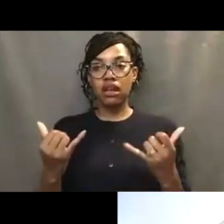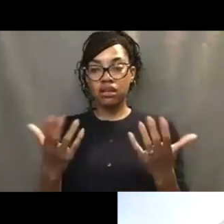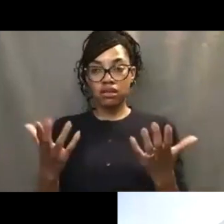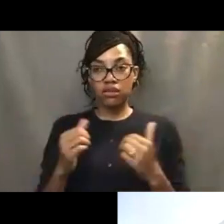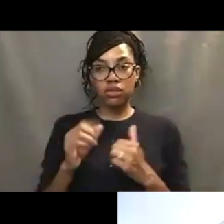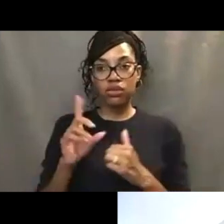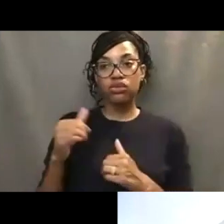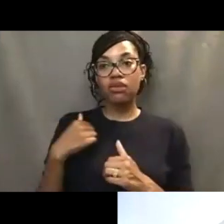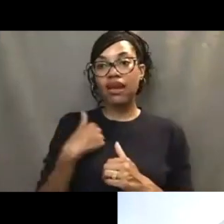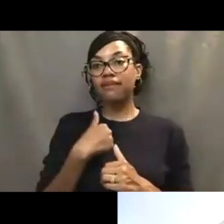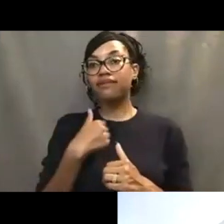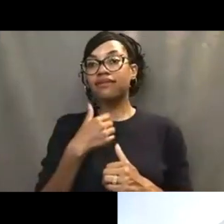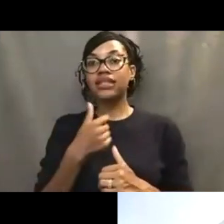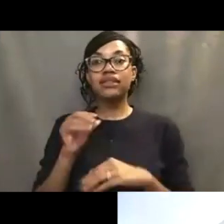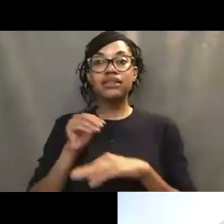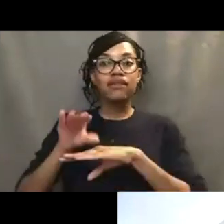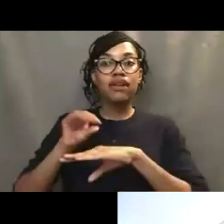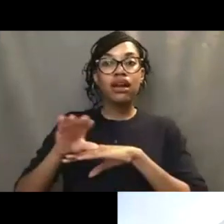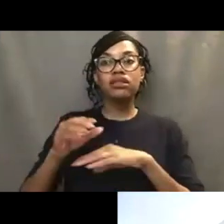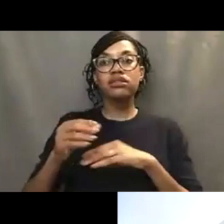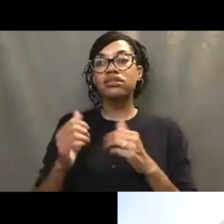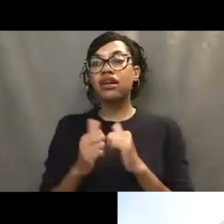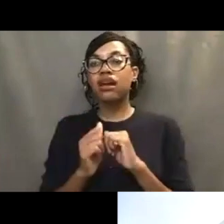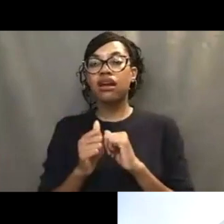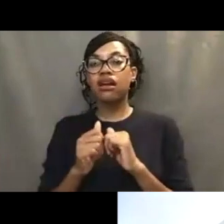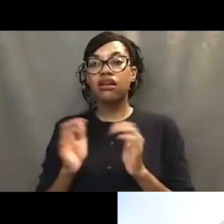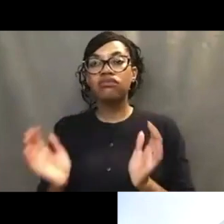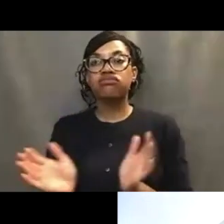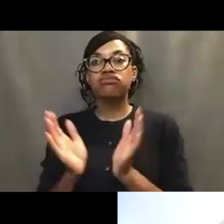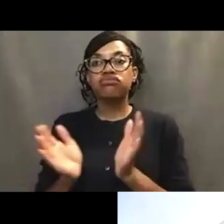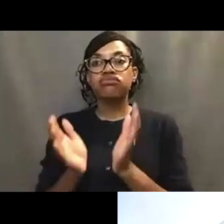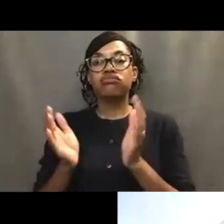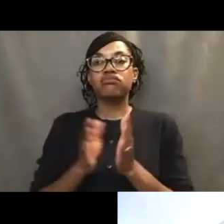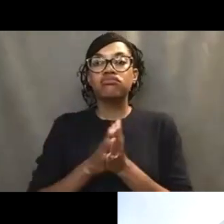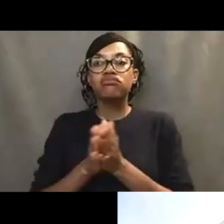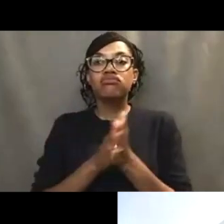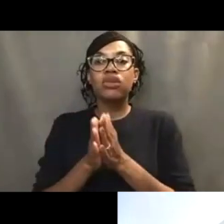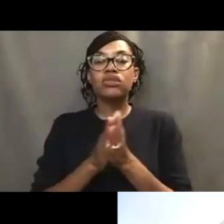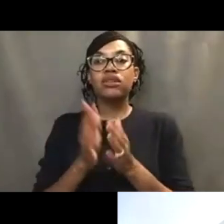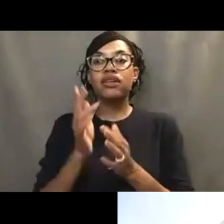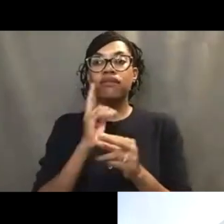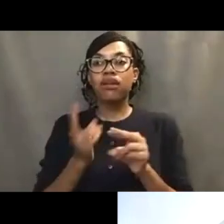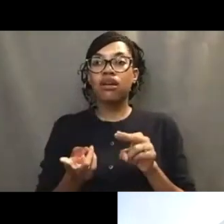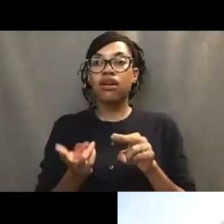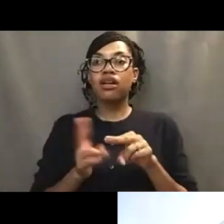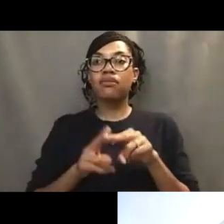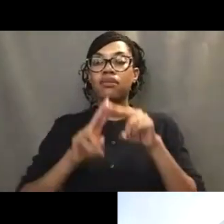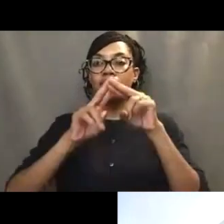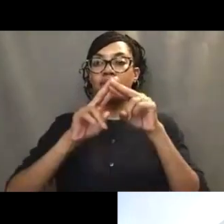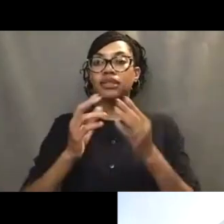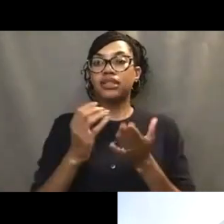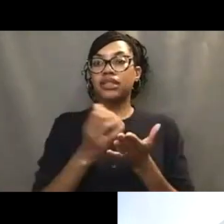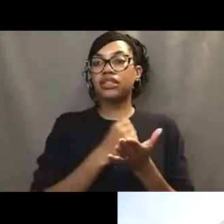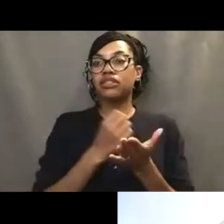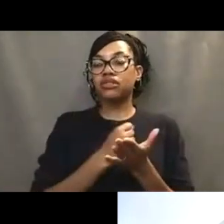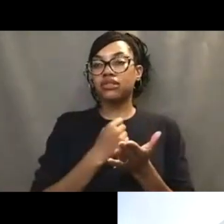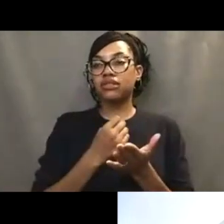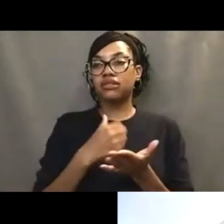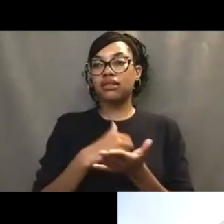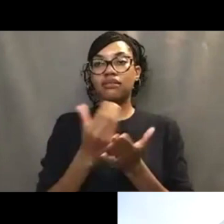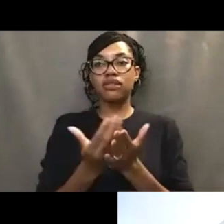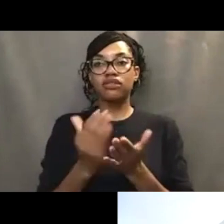addressing or advice or avenues to push so that we can keep the momentum going, or examples or ideas of other ways to address the wealth